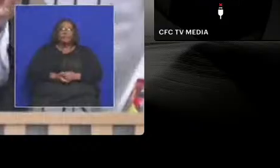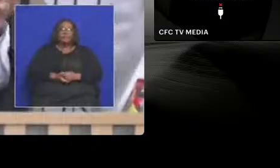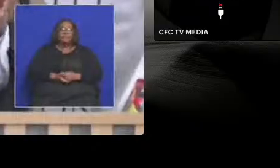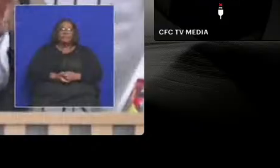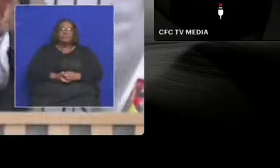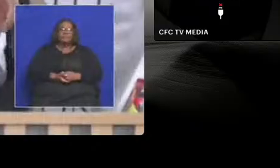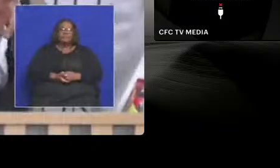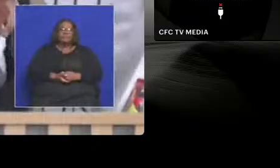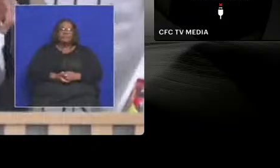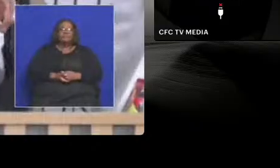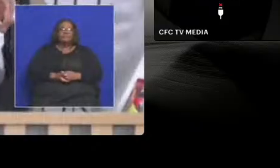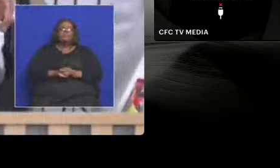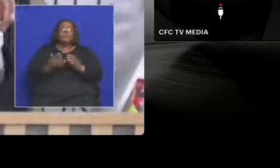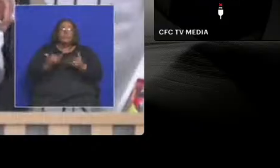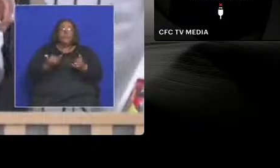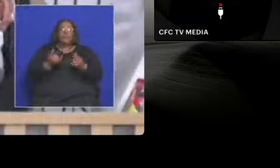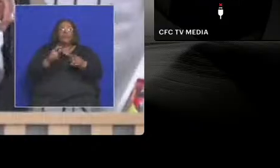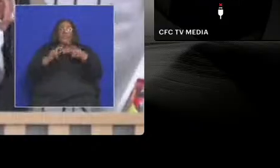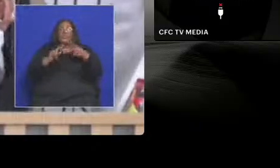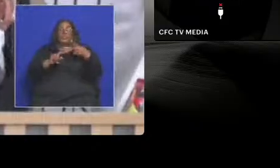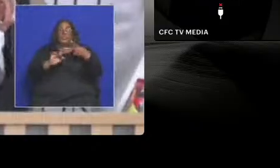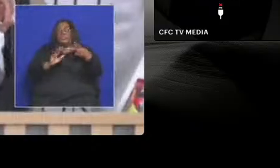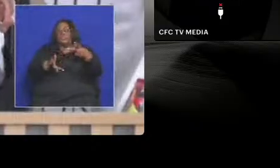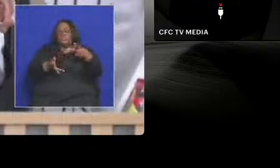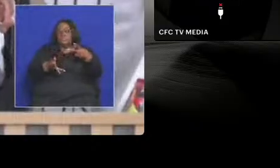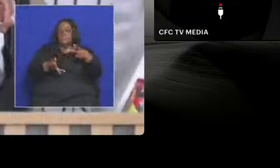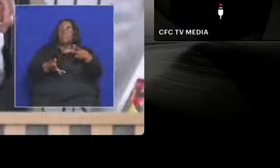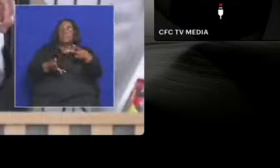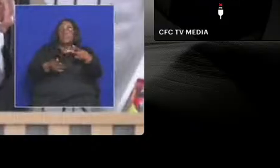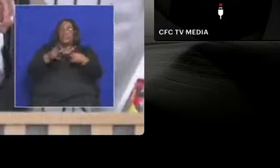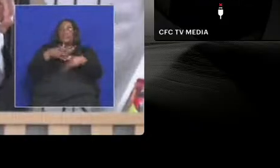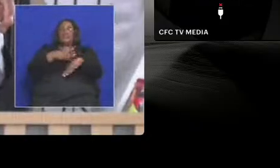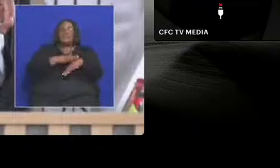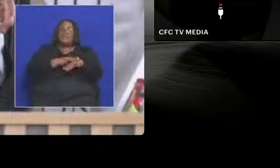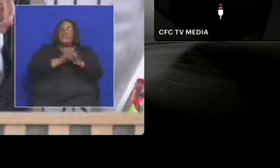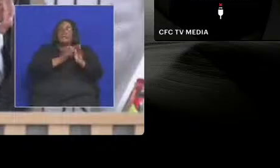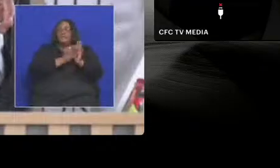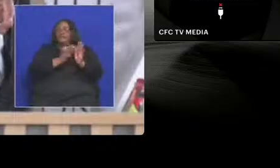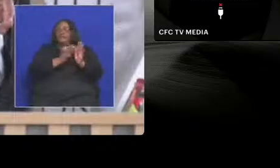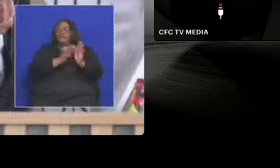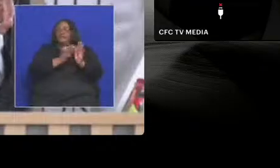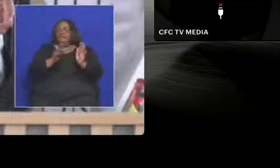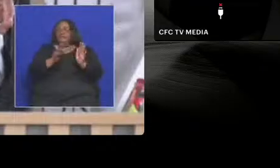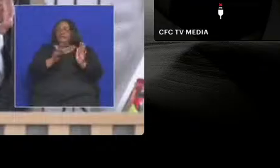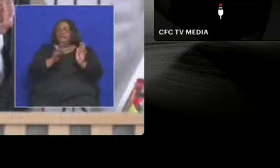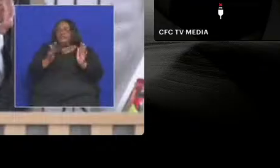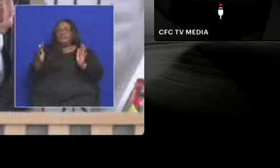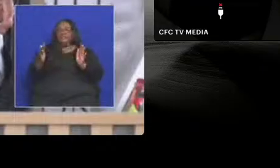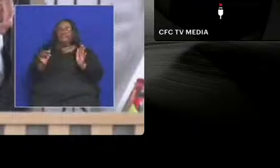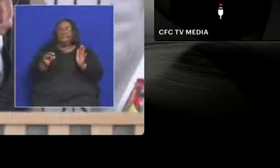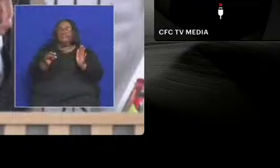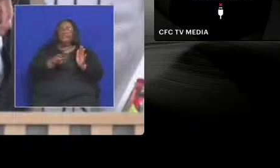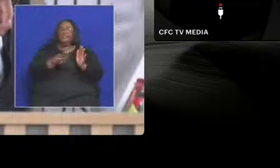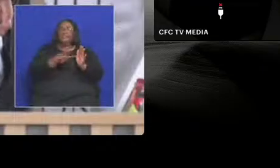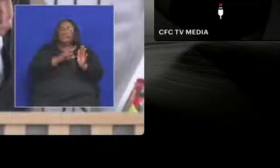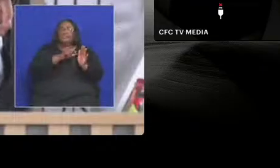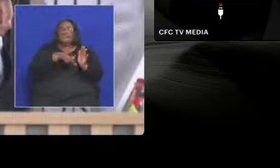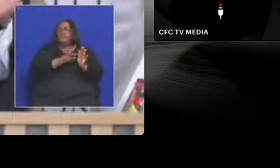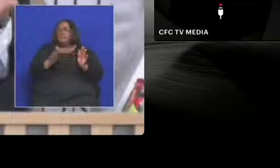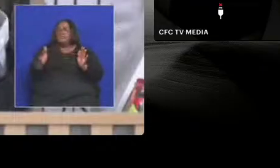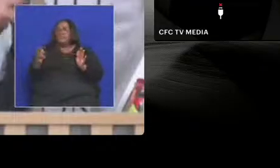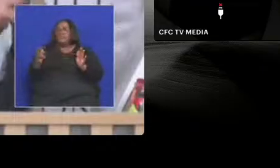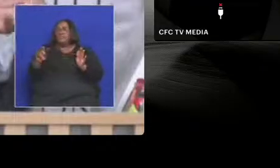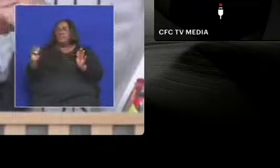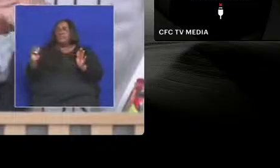so in that period, and accepting that you established more or less a revolving